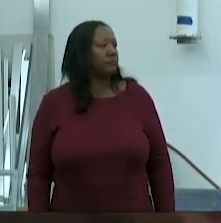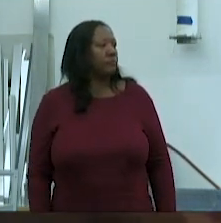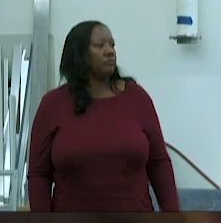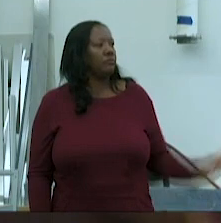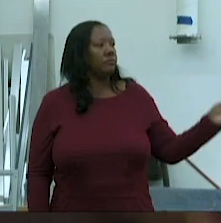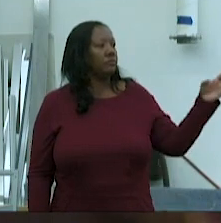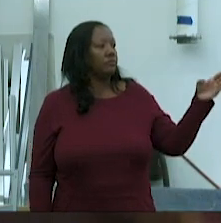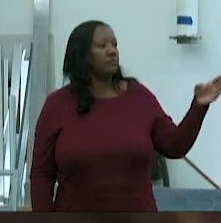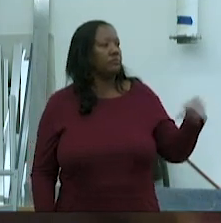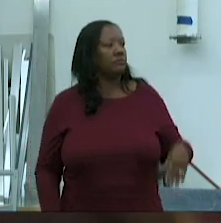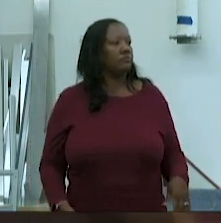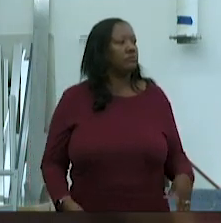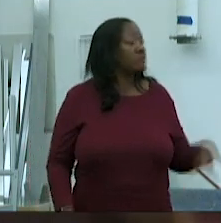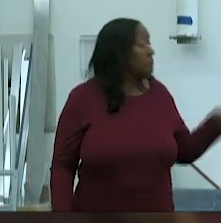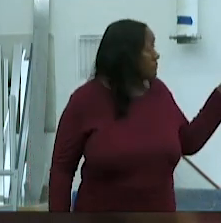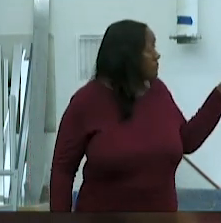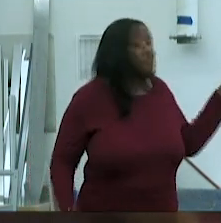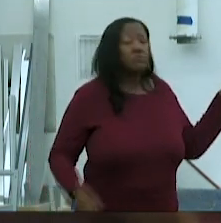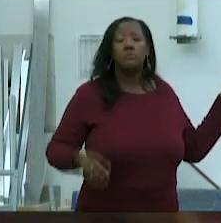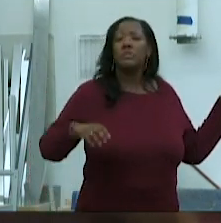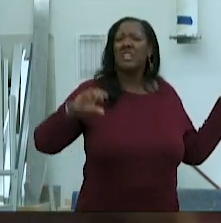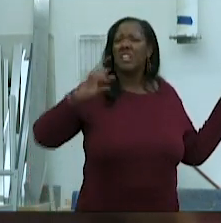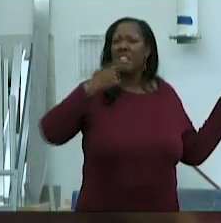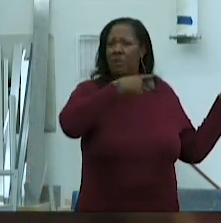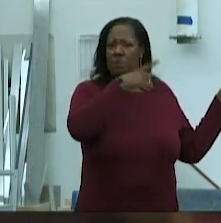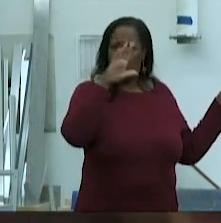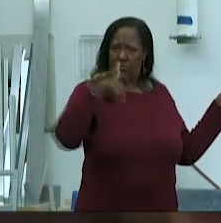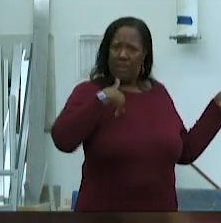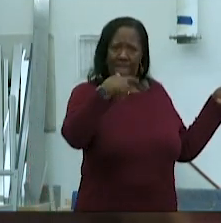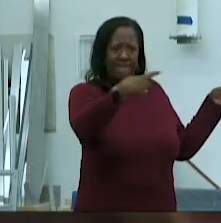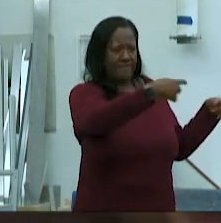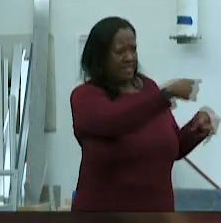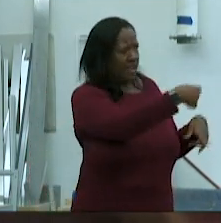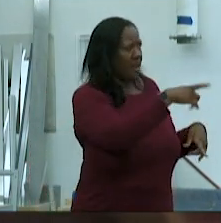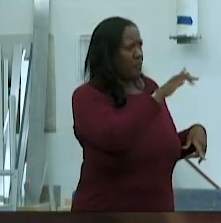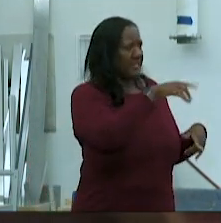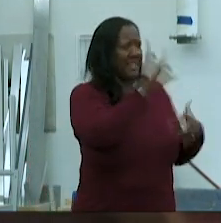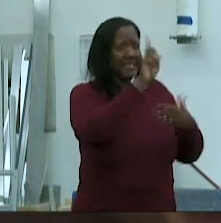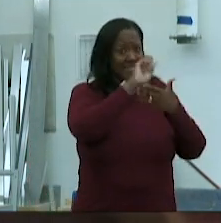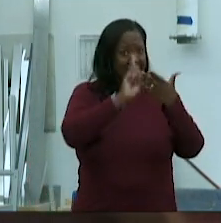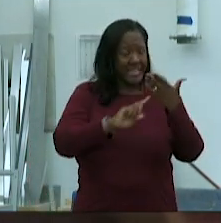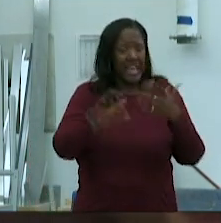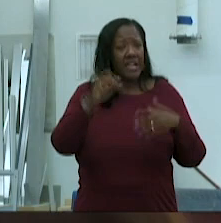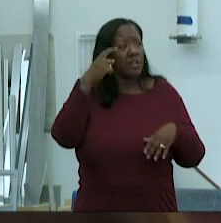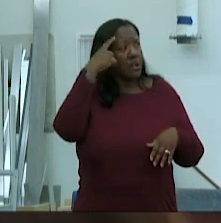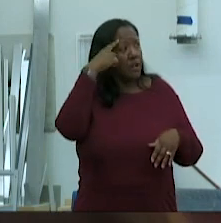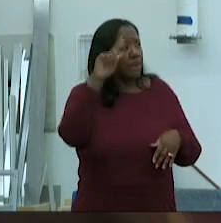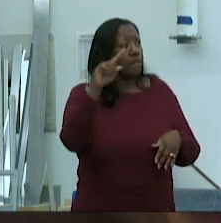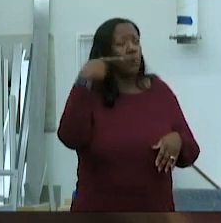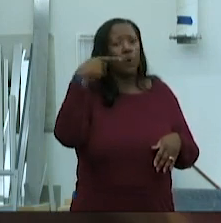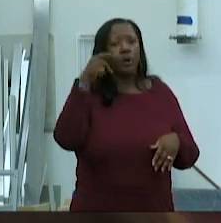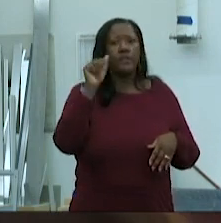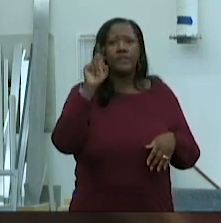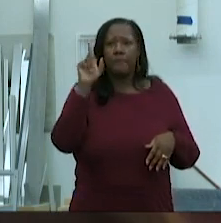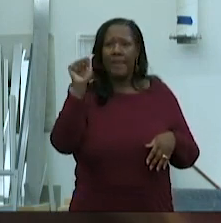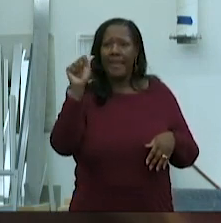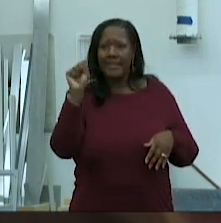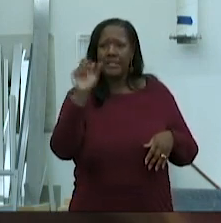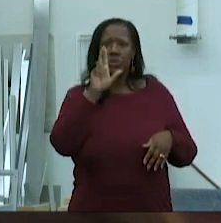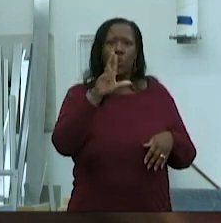Hi, the prototype you have there, the spindle thing, was that designed for the pandas to use or